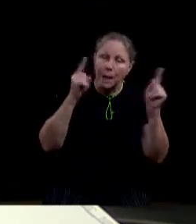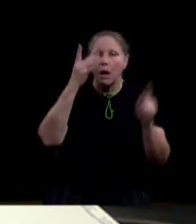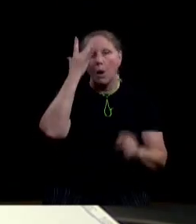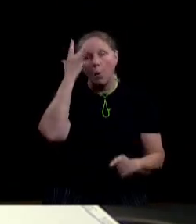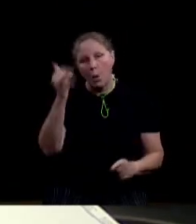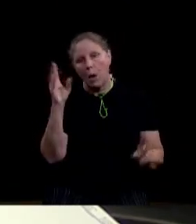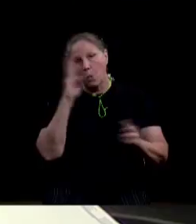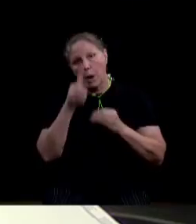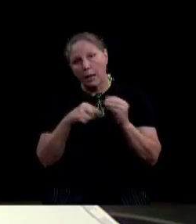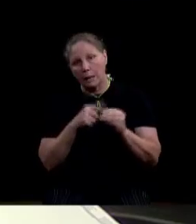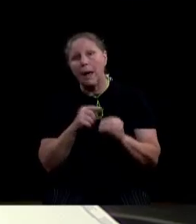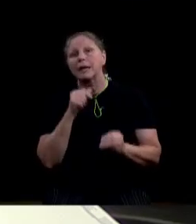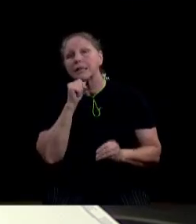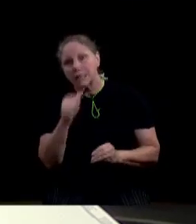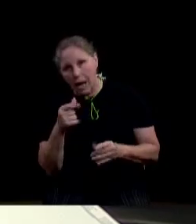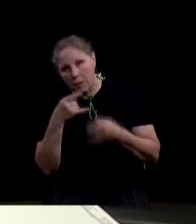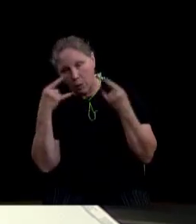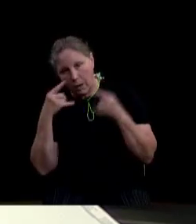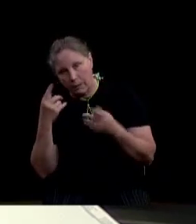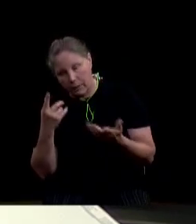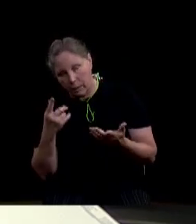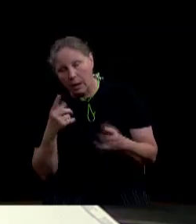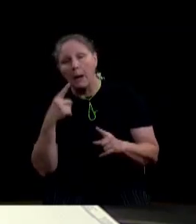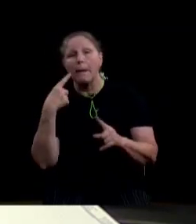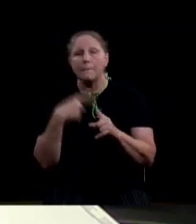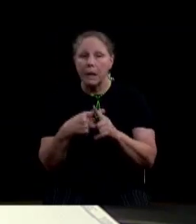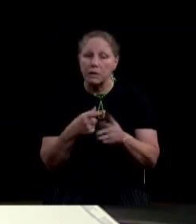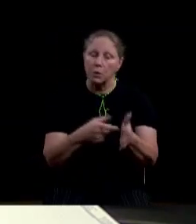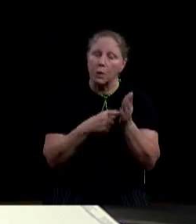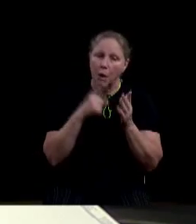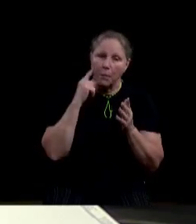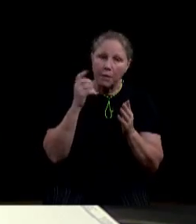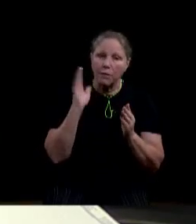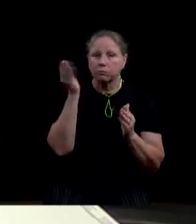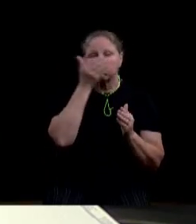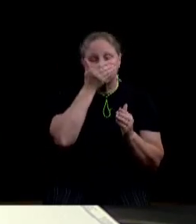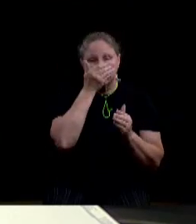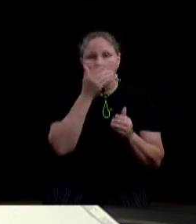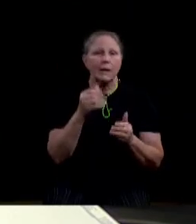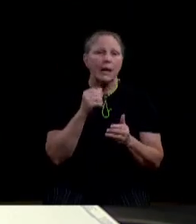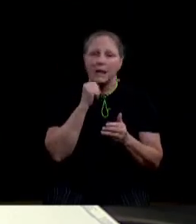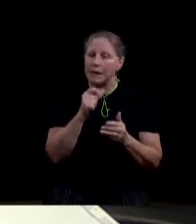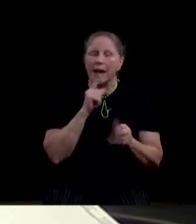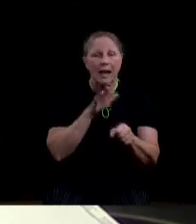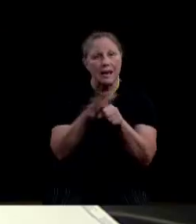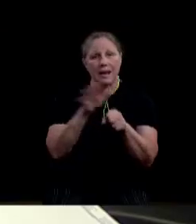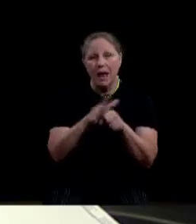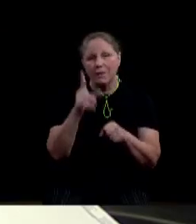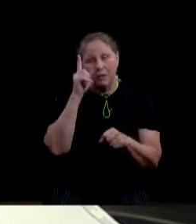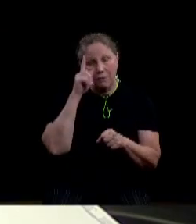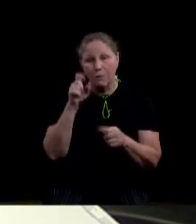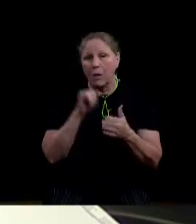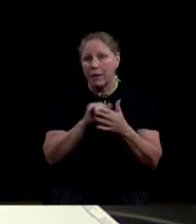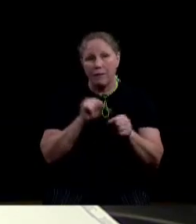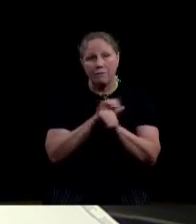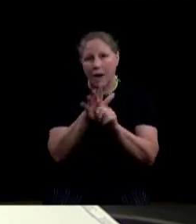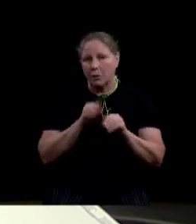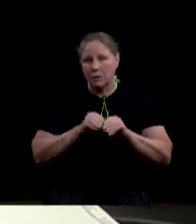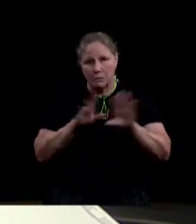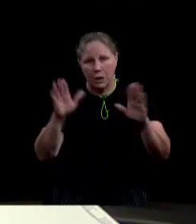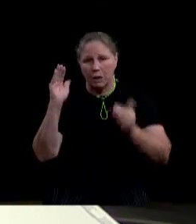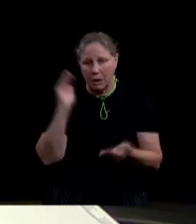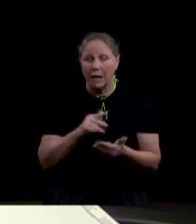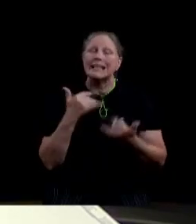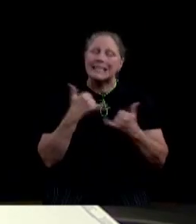the requirements for face coverings are not even adequate for the size of this virus. You can still catch this with a mask on.